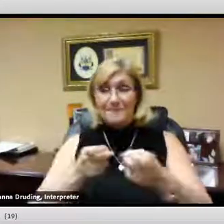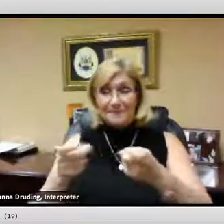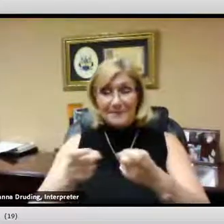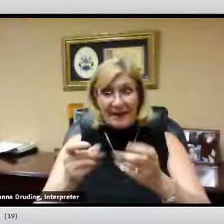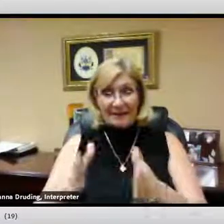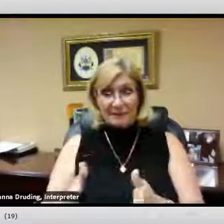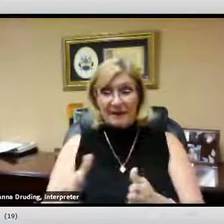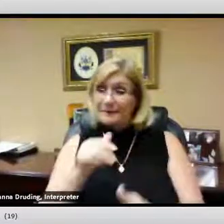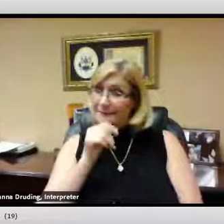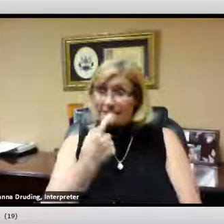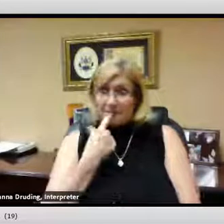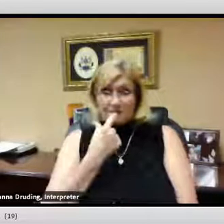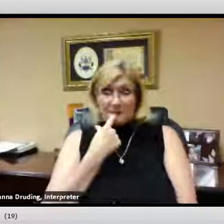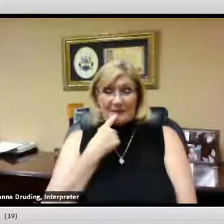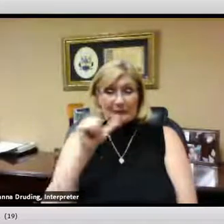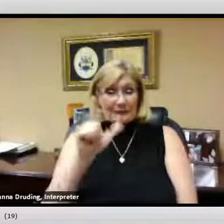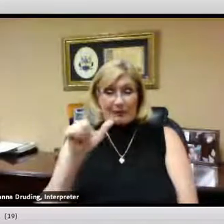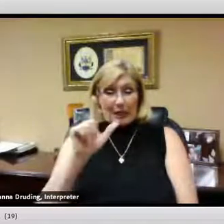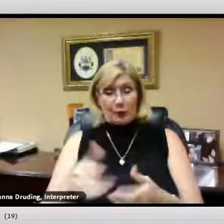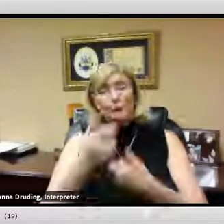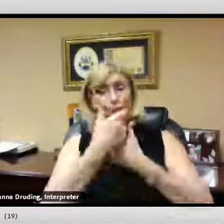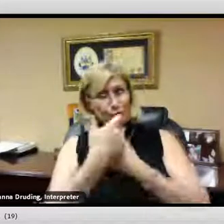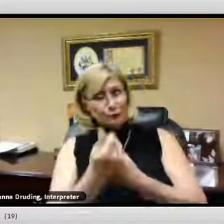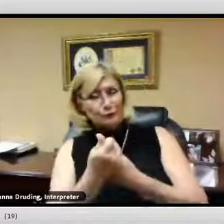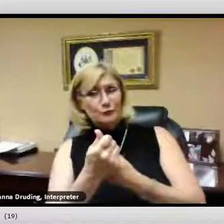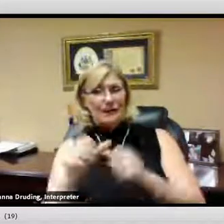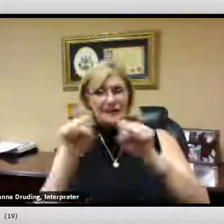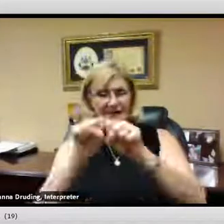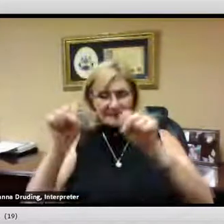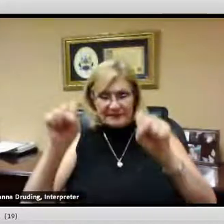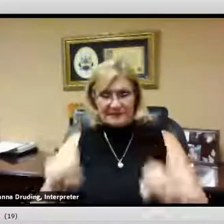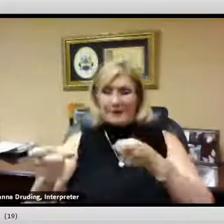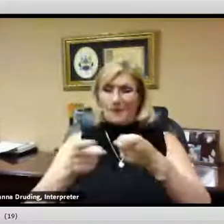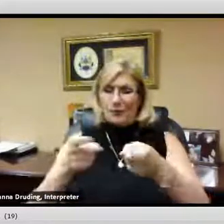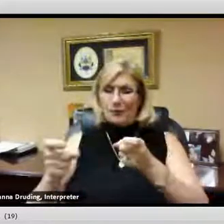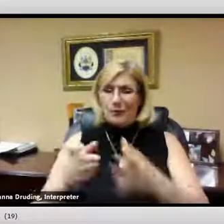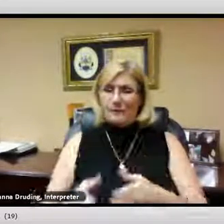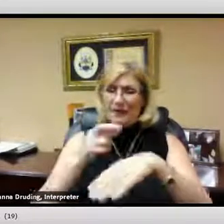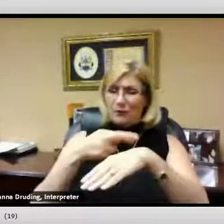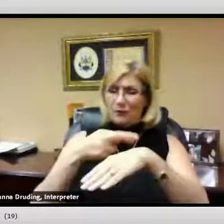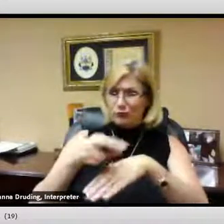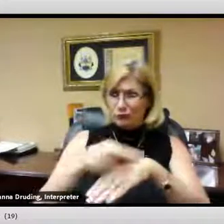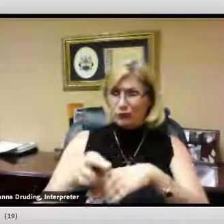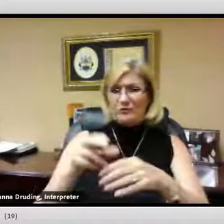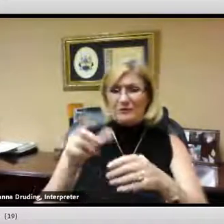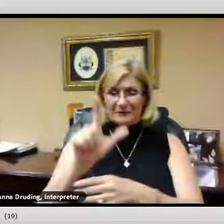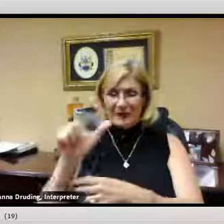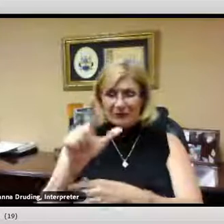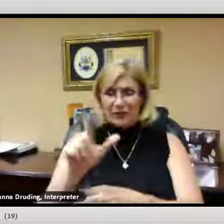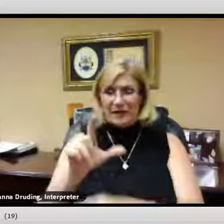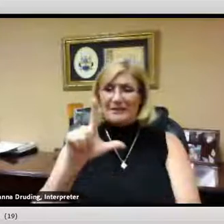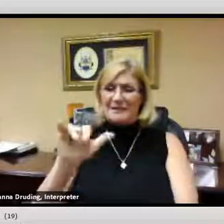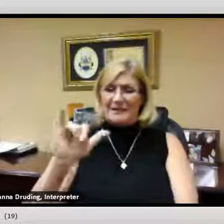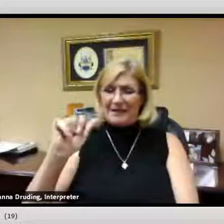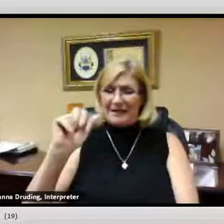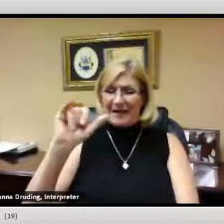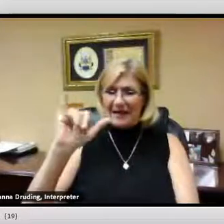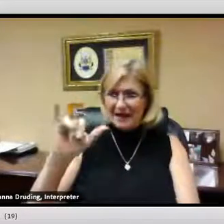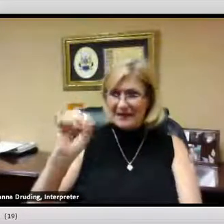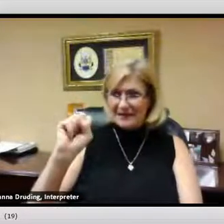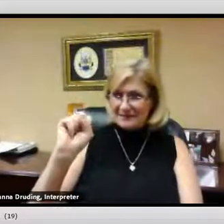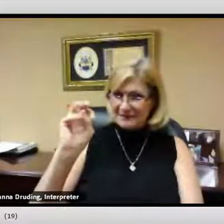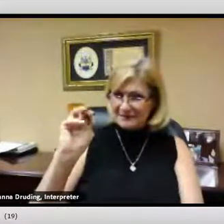even mention libraries. I thought that was pretty interesting. Systems Manager and a Library Systems Liaison Officer. So my title,